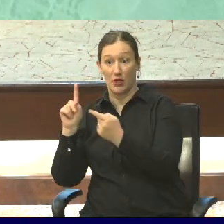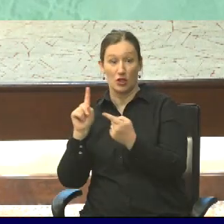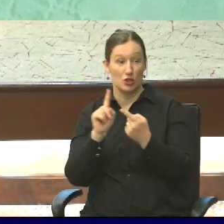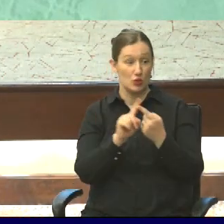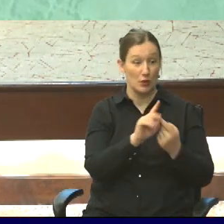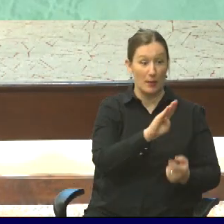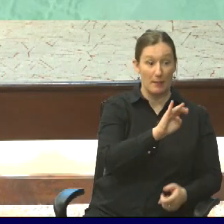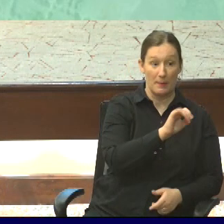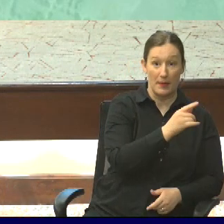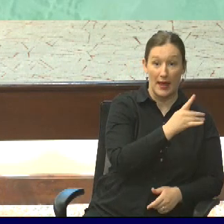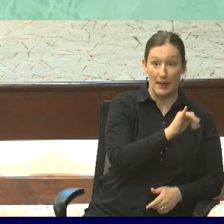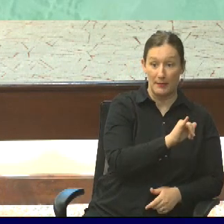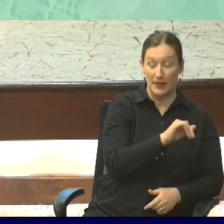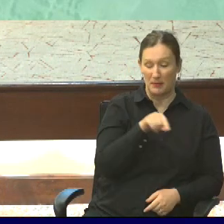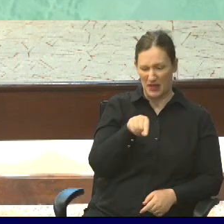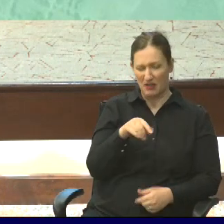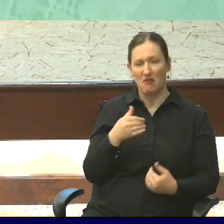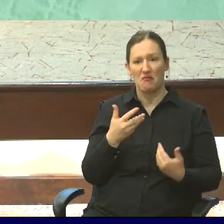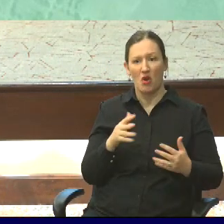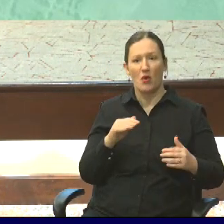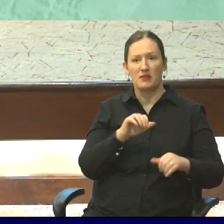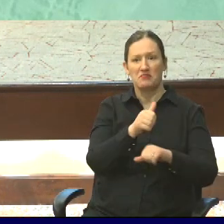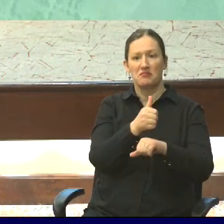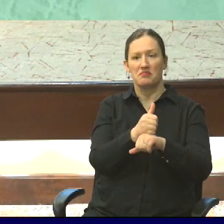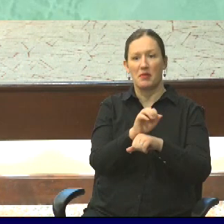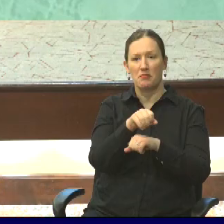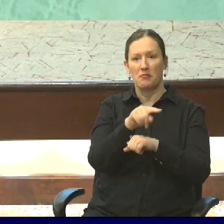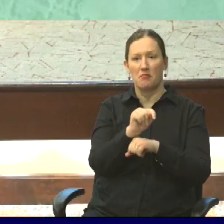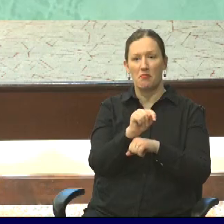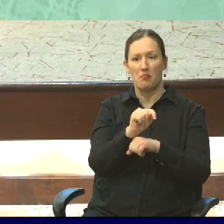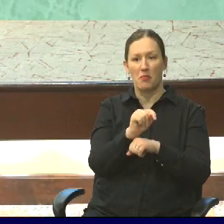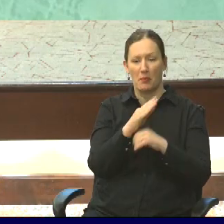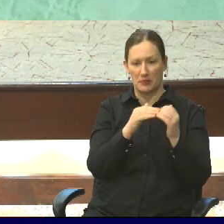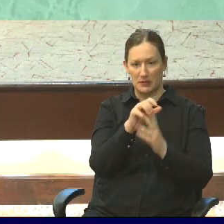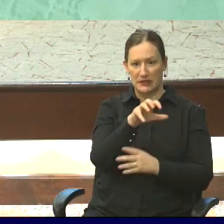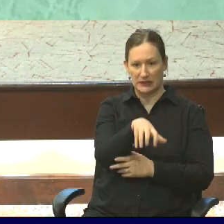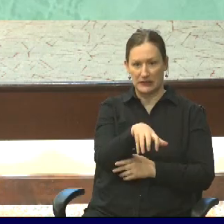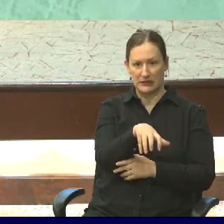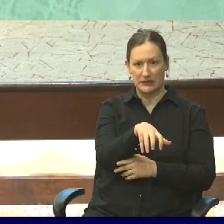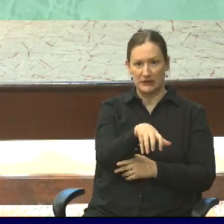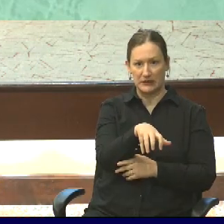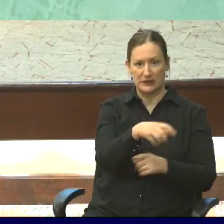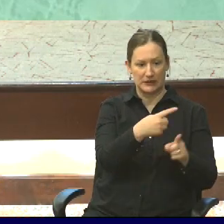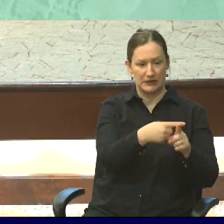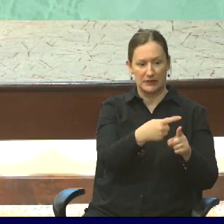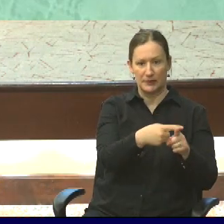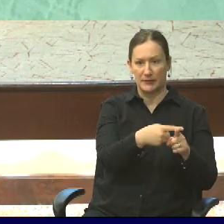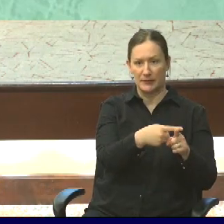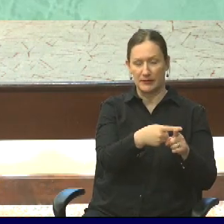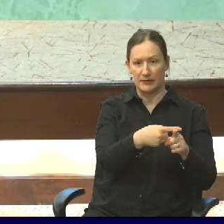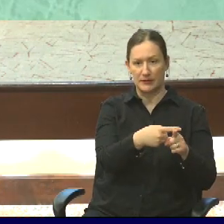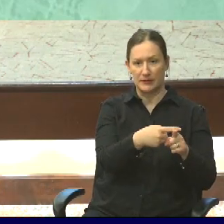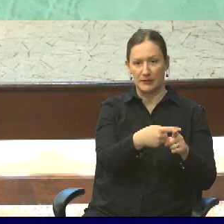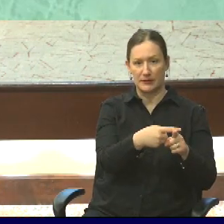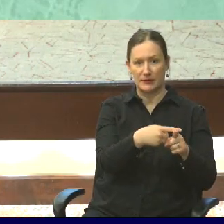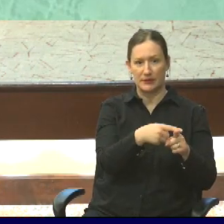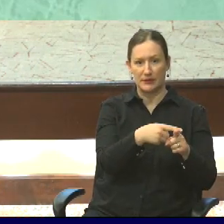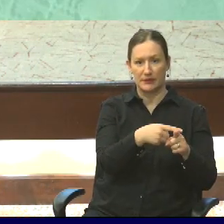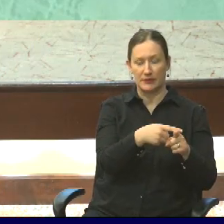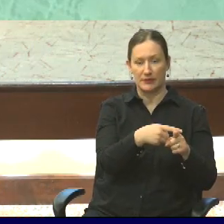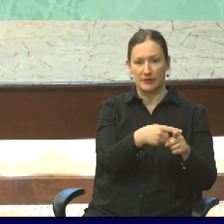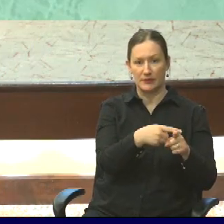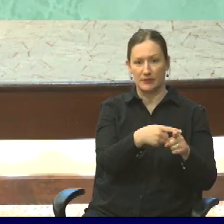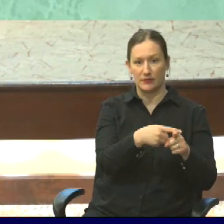and there's an apartment complex that's been built up at the corner of Bagby and Gateway. But the remainder